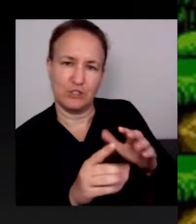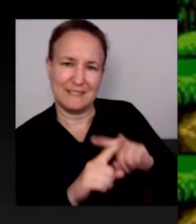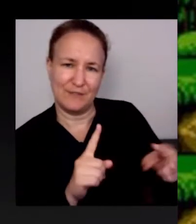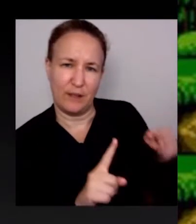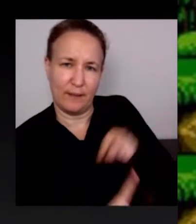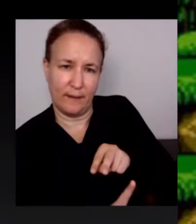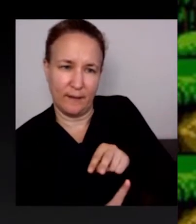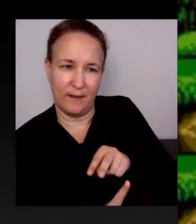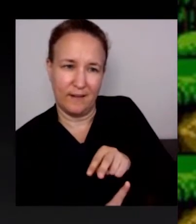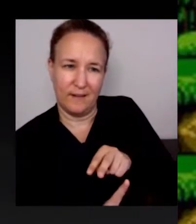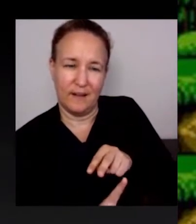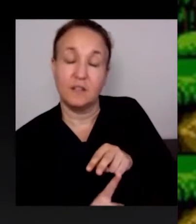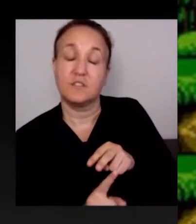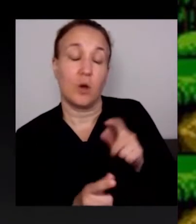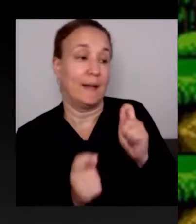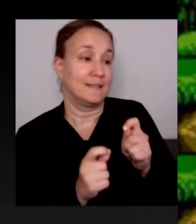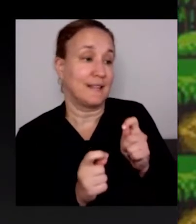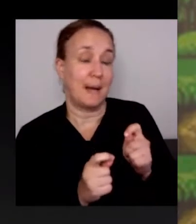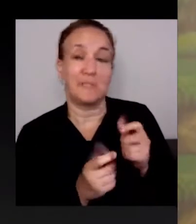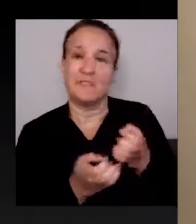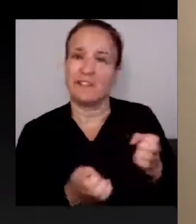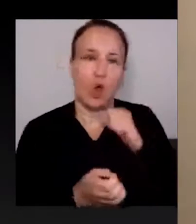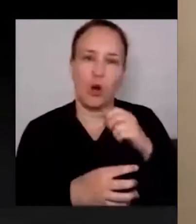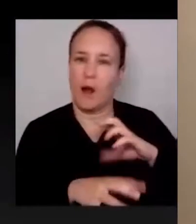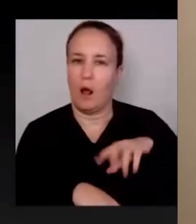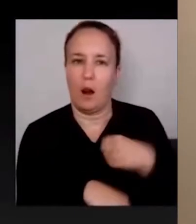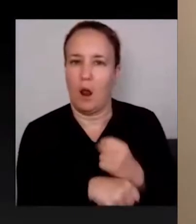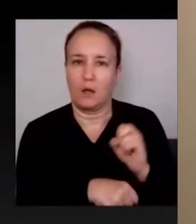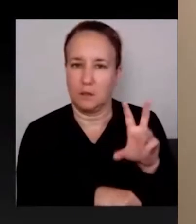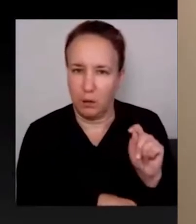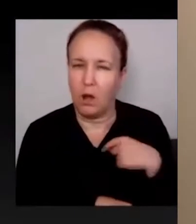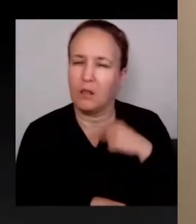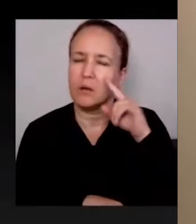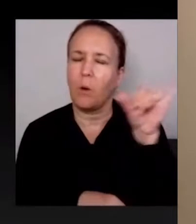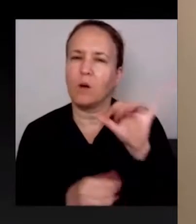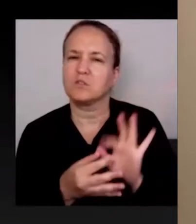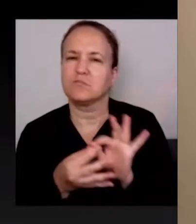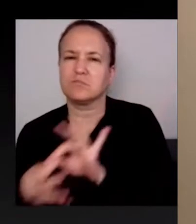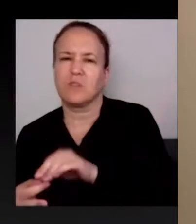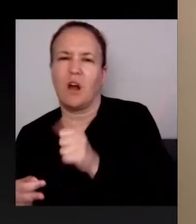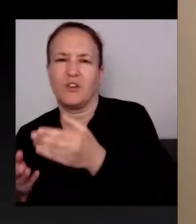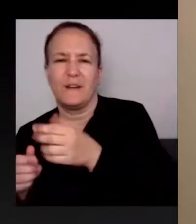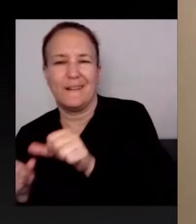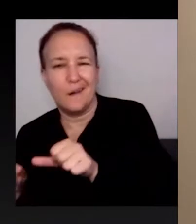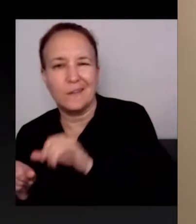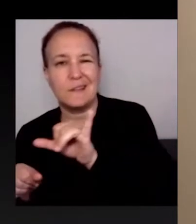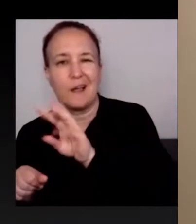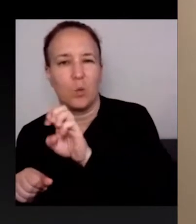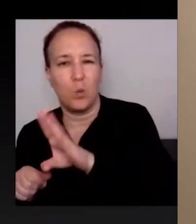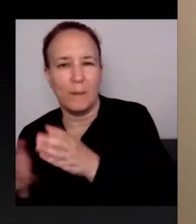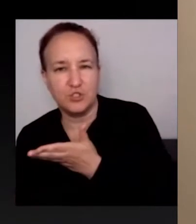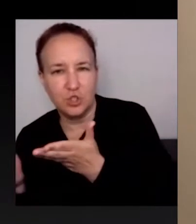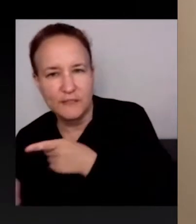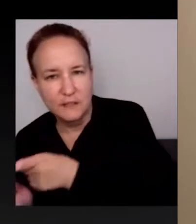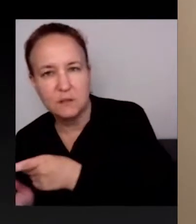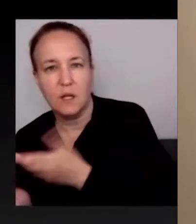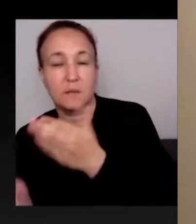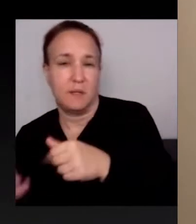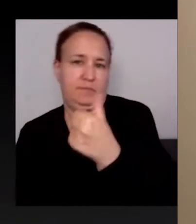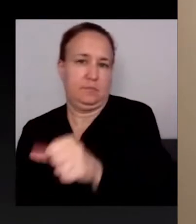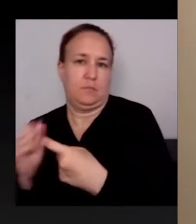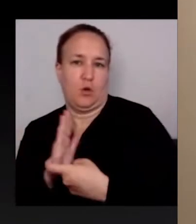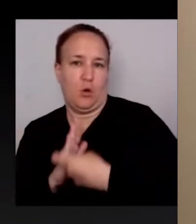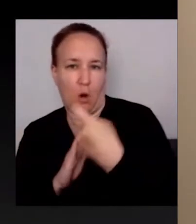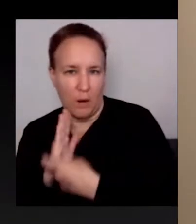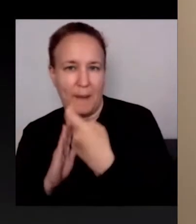lock adaptive devices out. And I think this is also relevant to some other areas like web services that may reject automated forms of